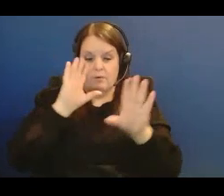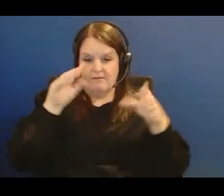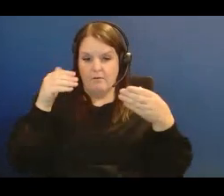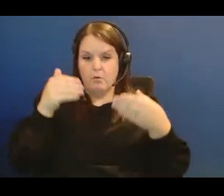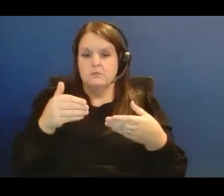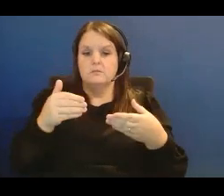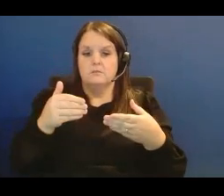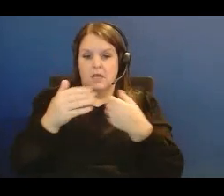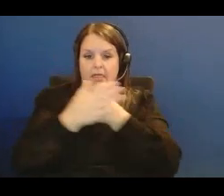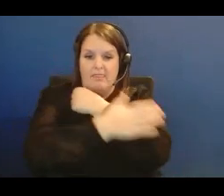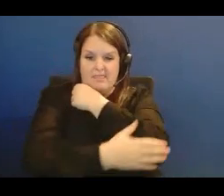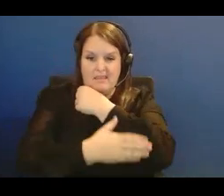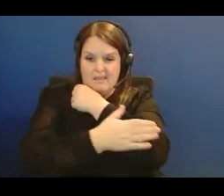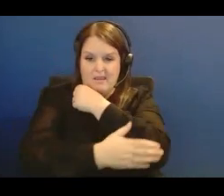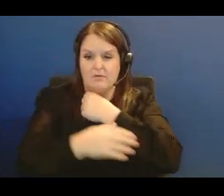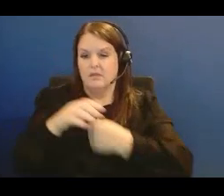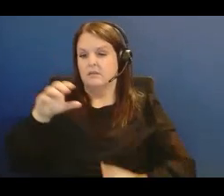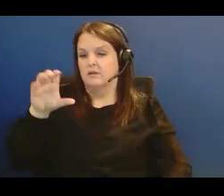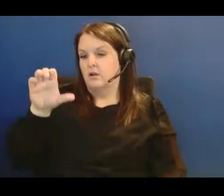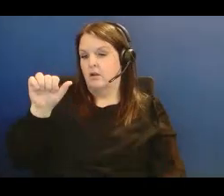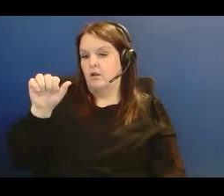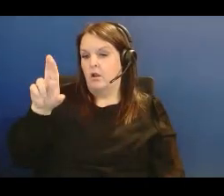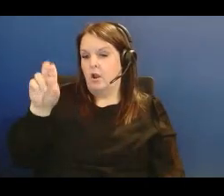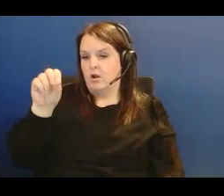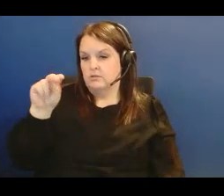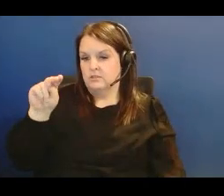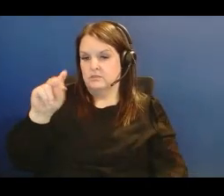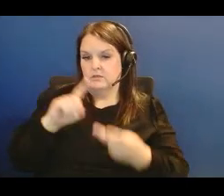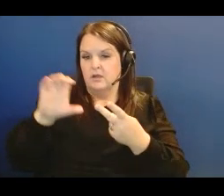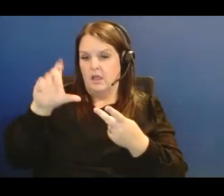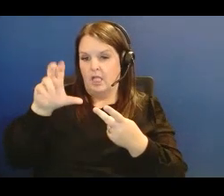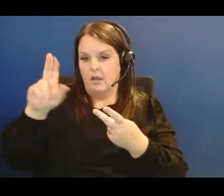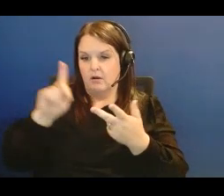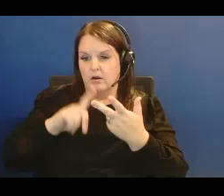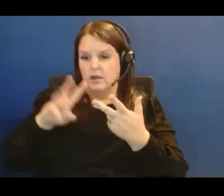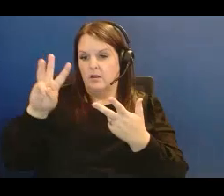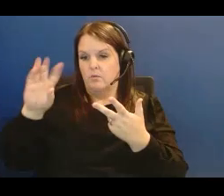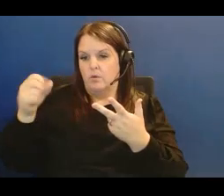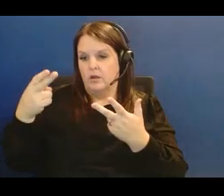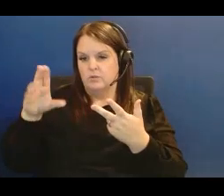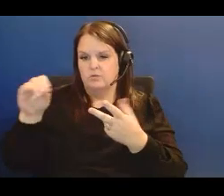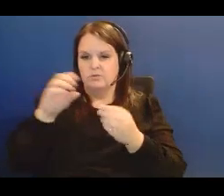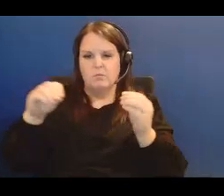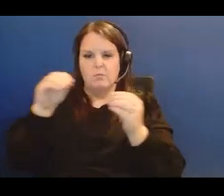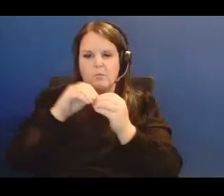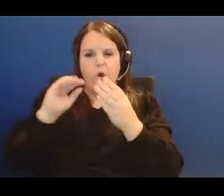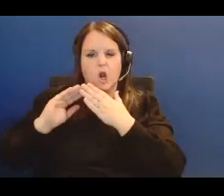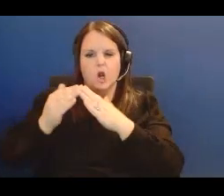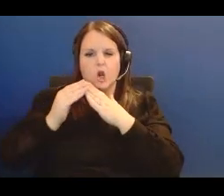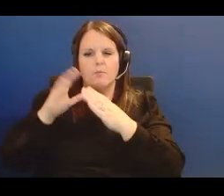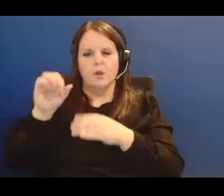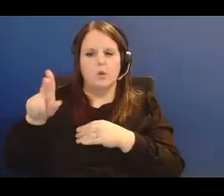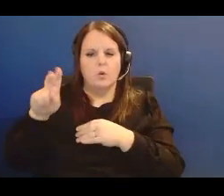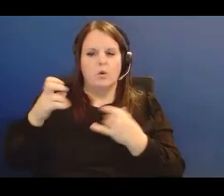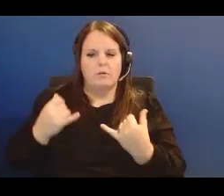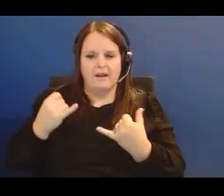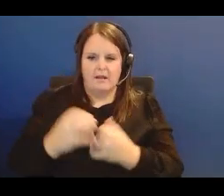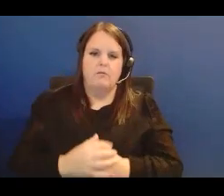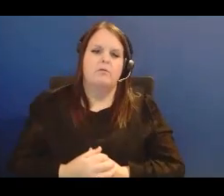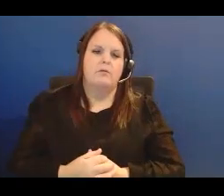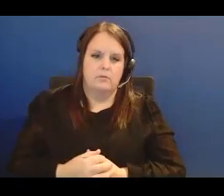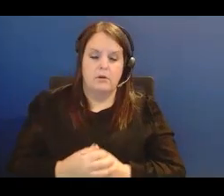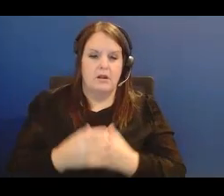the counties Carson, Clark, and Washoe County, so to more focused towards our urban core at this point in time. You might